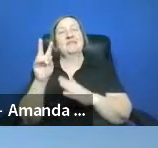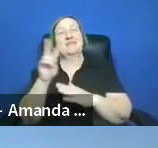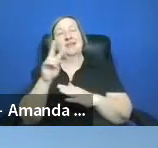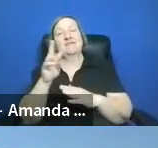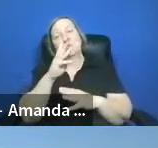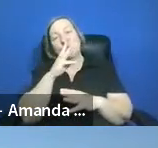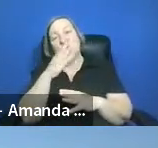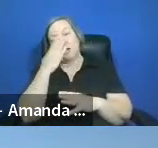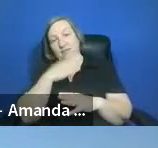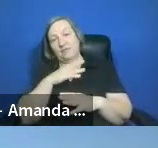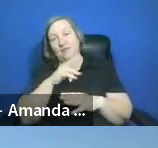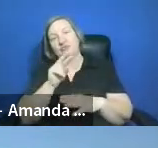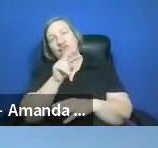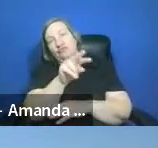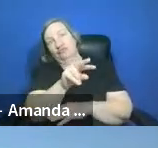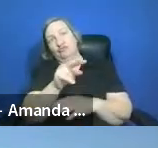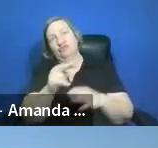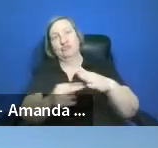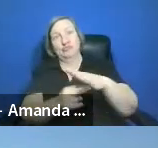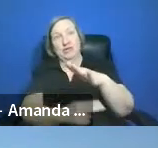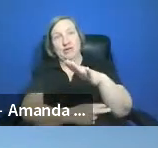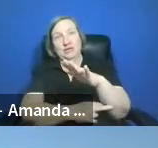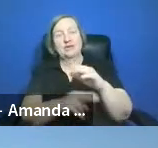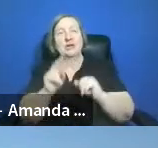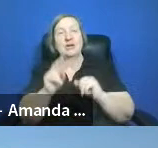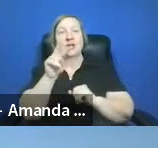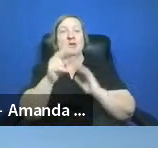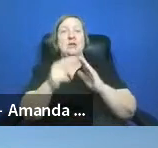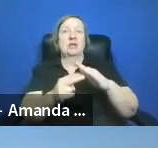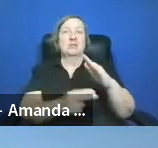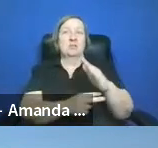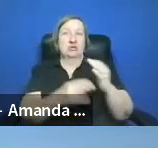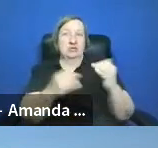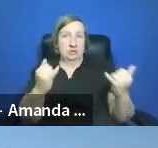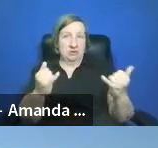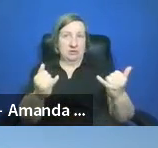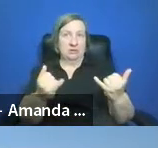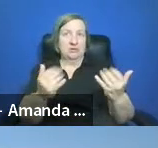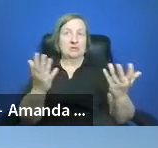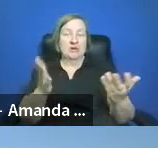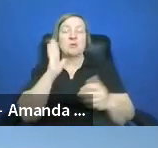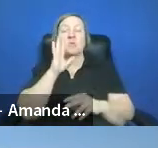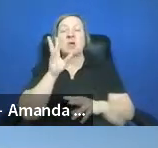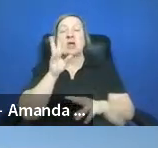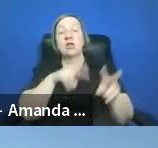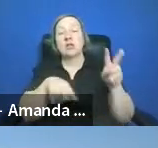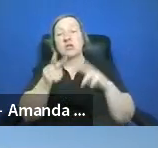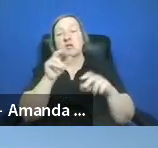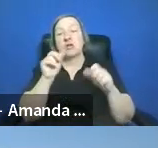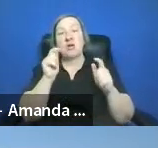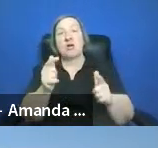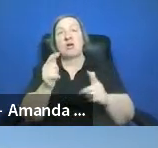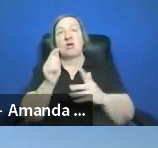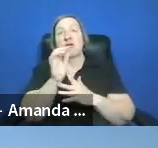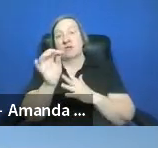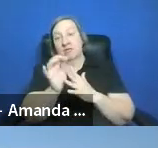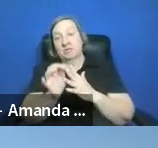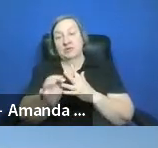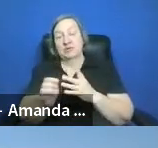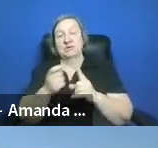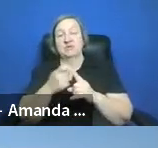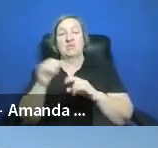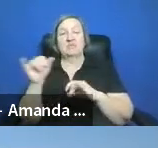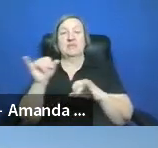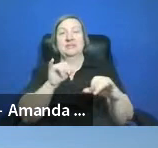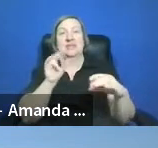waterfront. Looking at the existing bridge, what we'll do is we'll look at all the options from the same